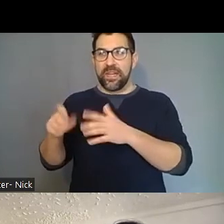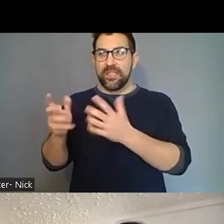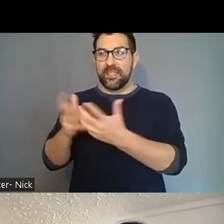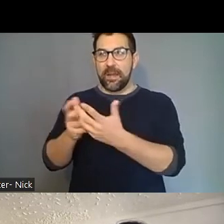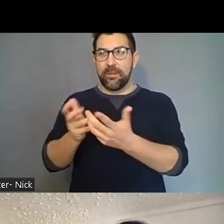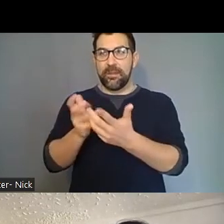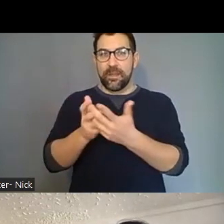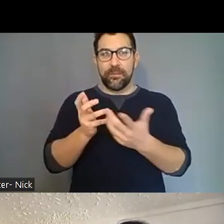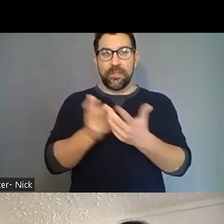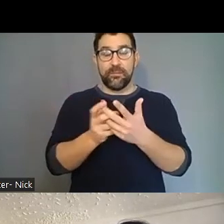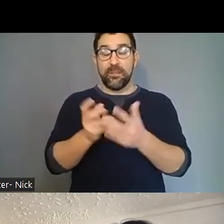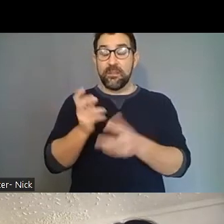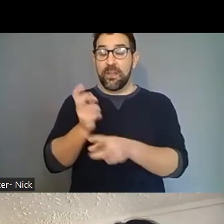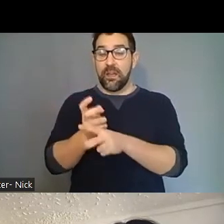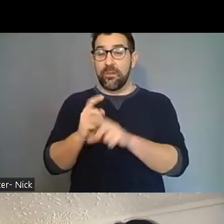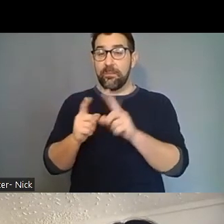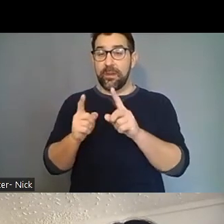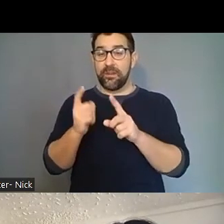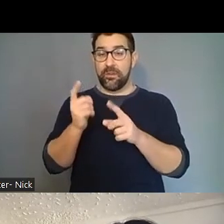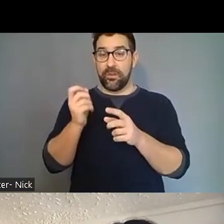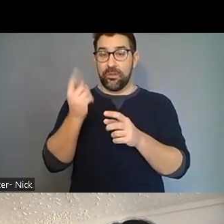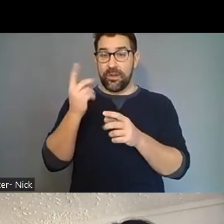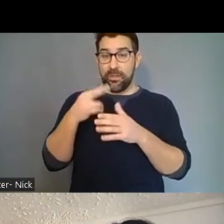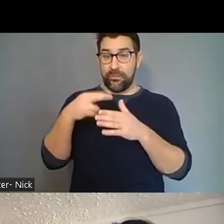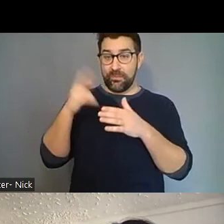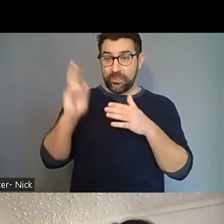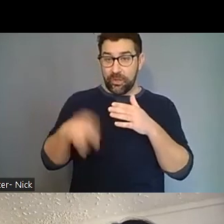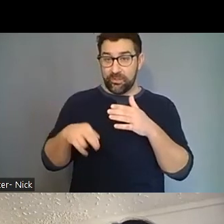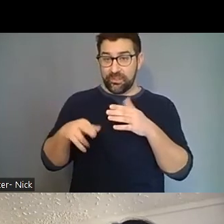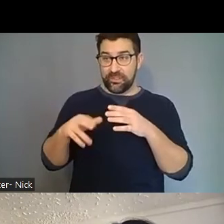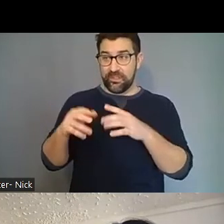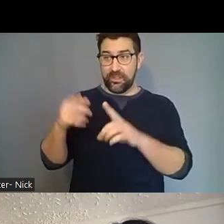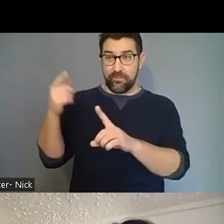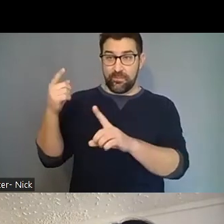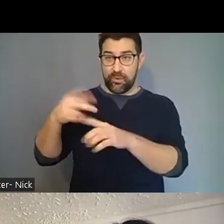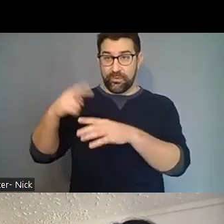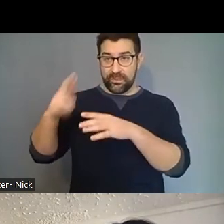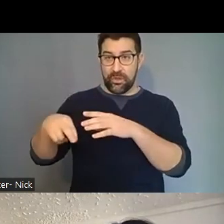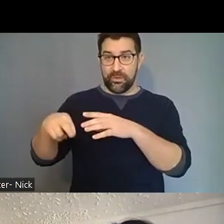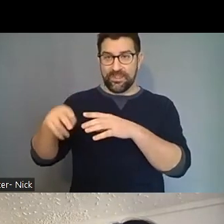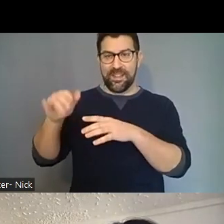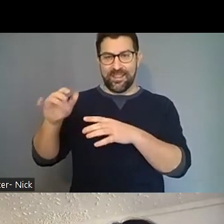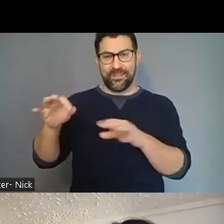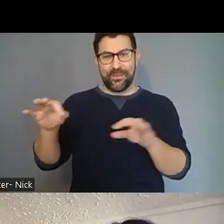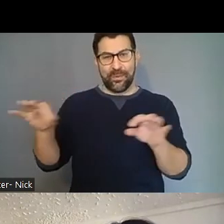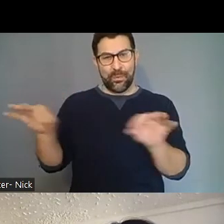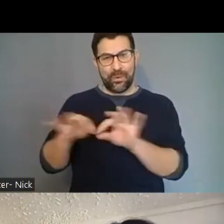see the result of it, and when we see that the work that we're putting into and the result that we're getting, it's worth